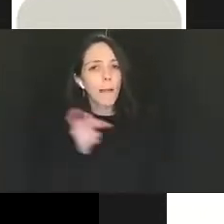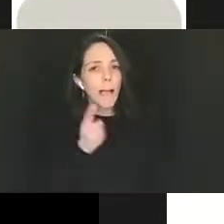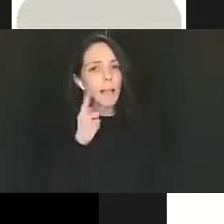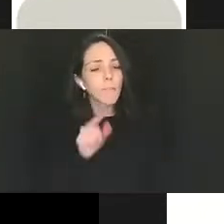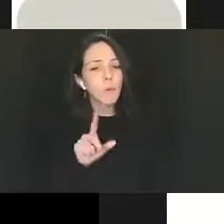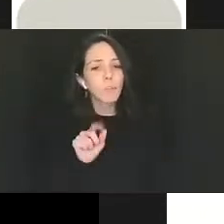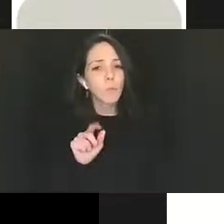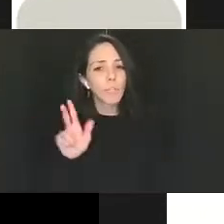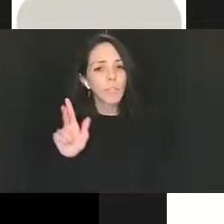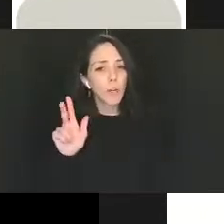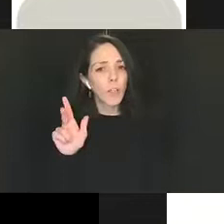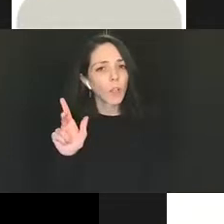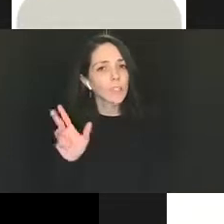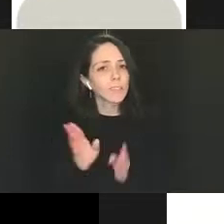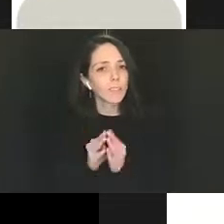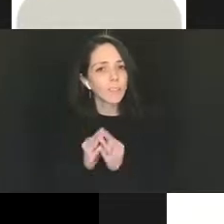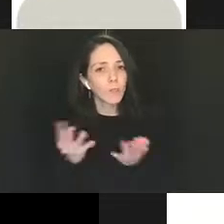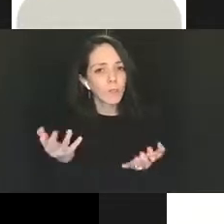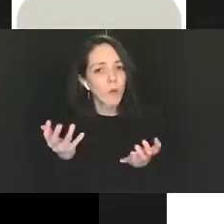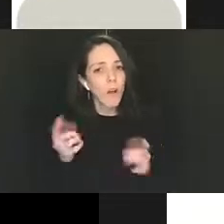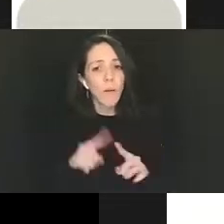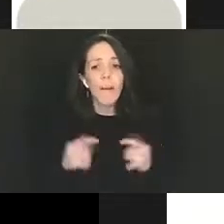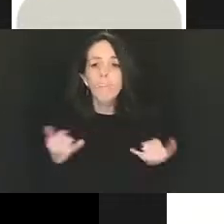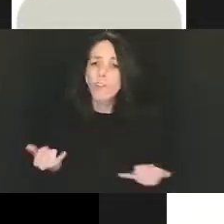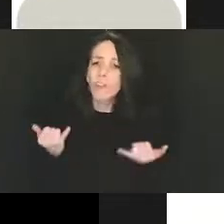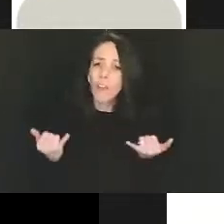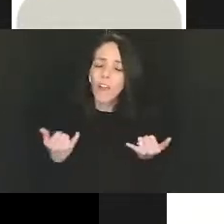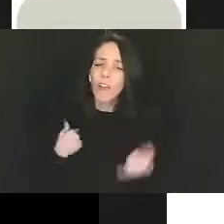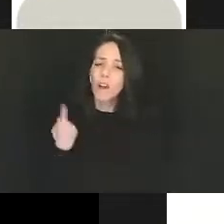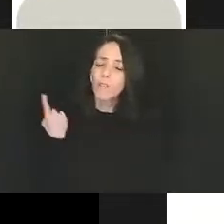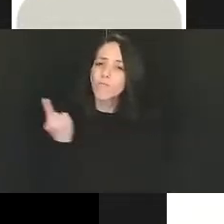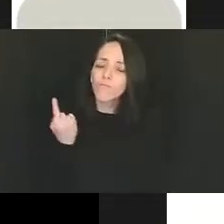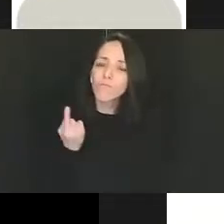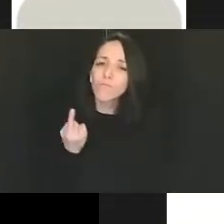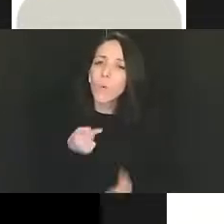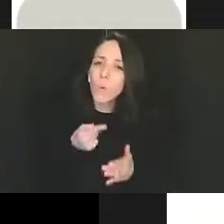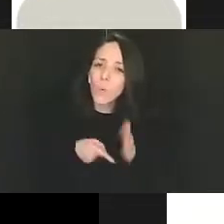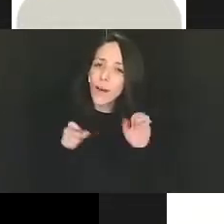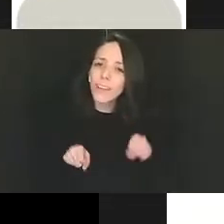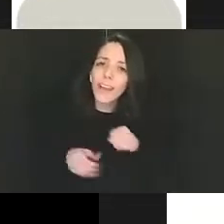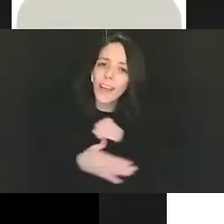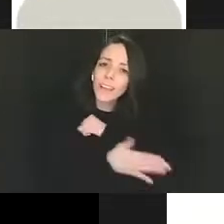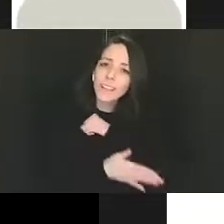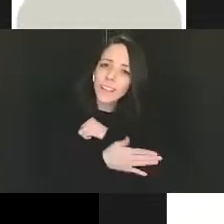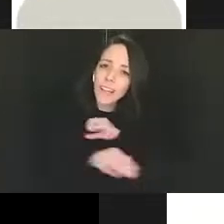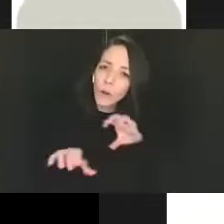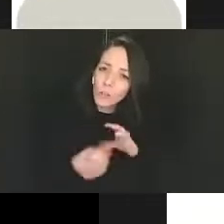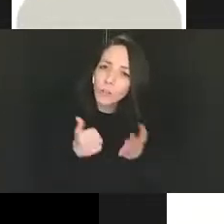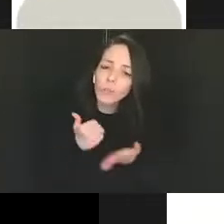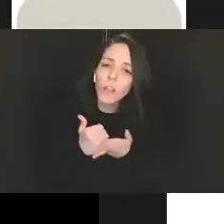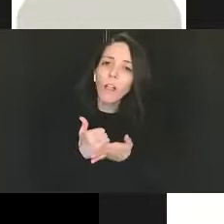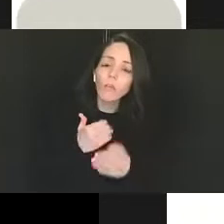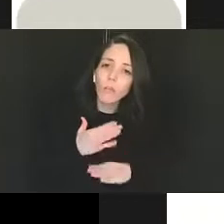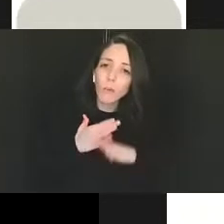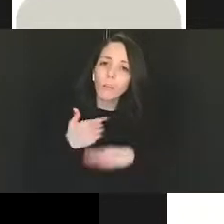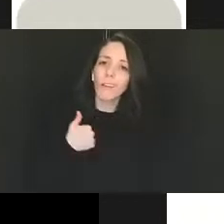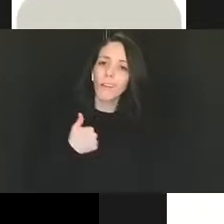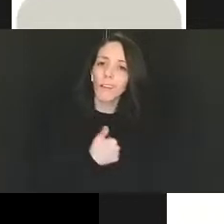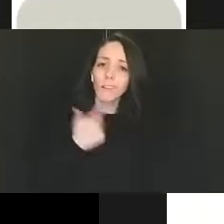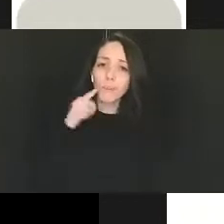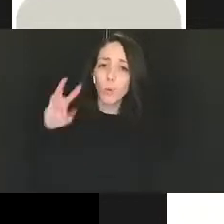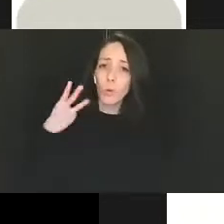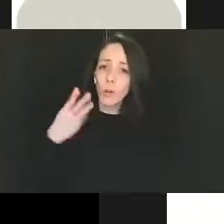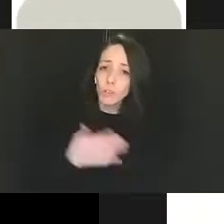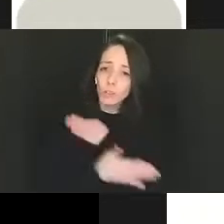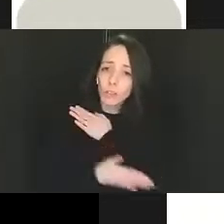2023 session. But in the time being, what can the county do to protect us, specifically to Washington County? The bill was for statewide.